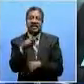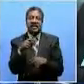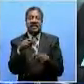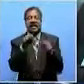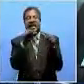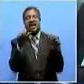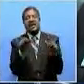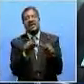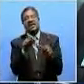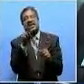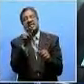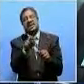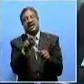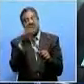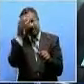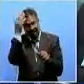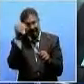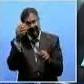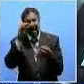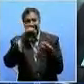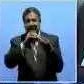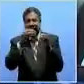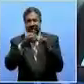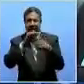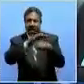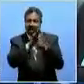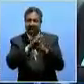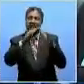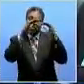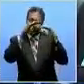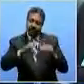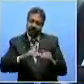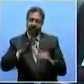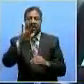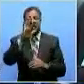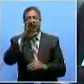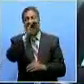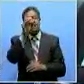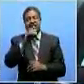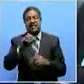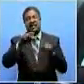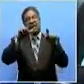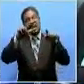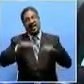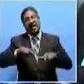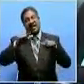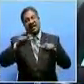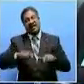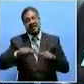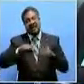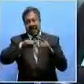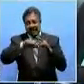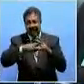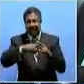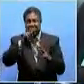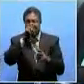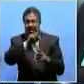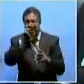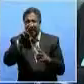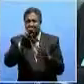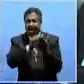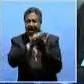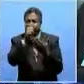positivity rate of less than 5% across the country since 22nd of August